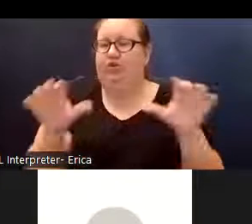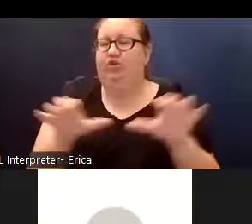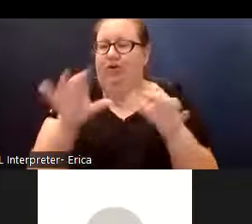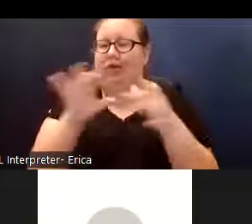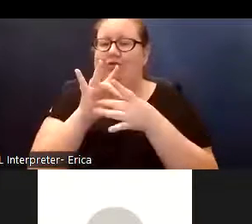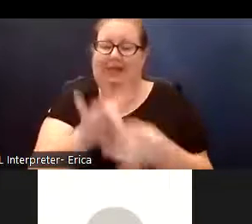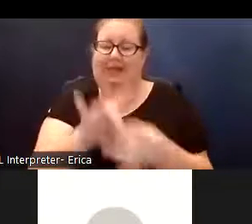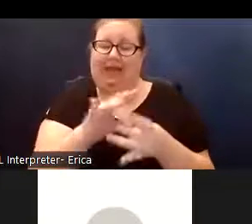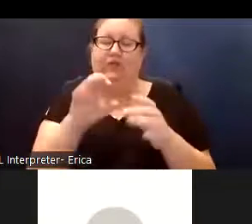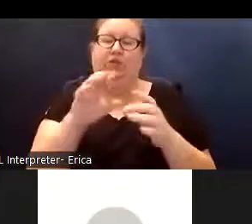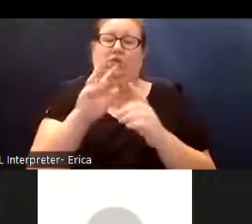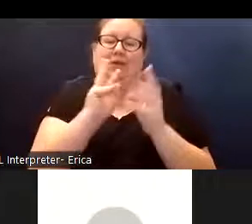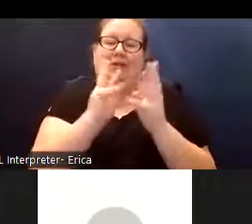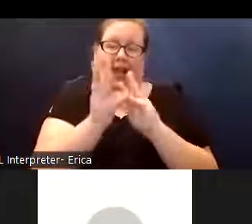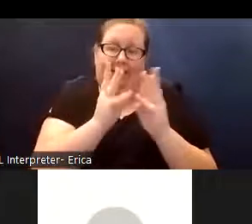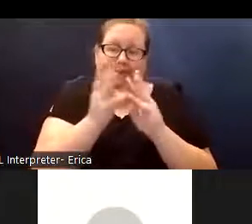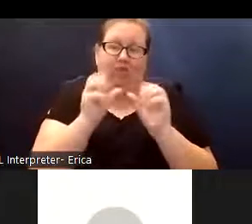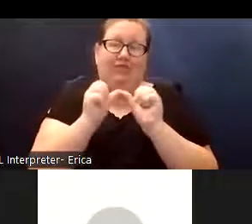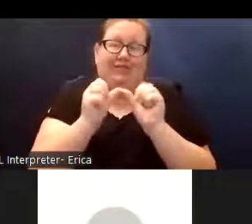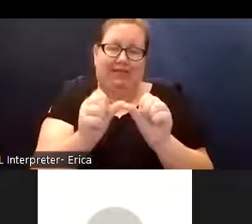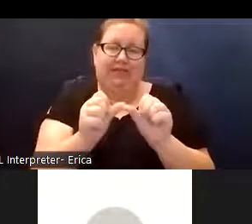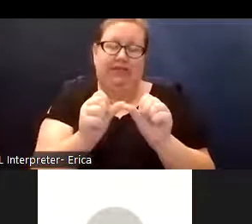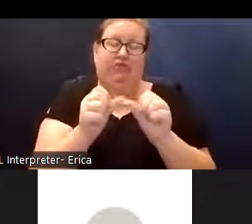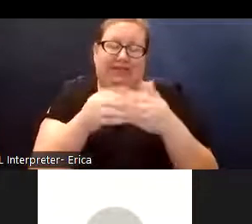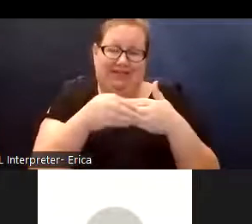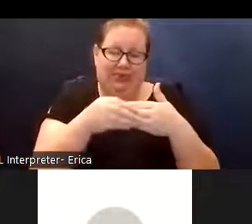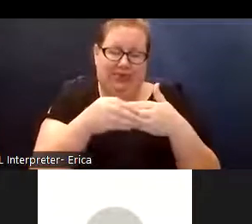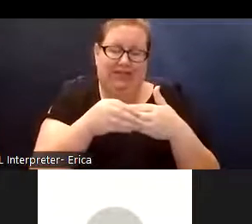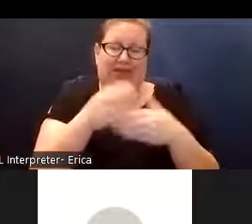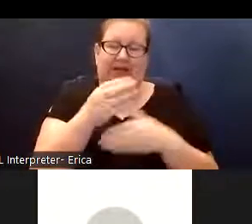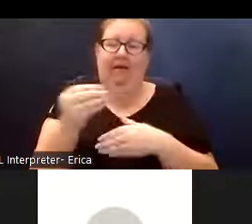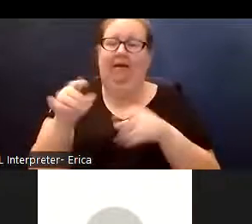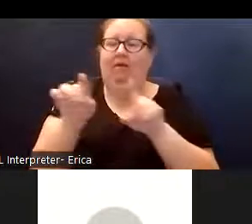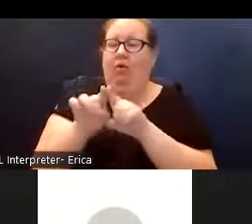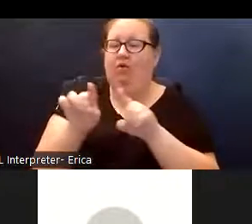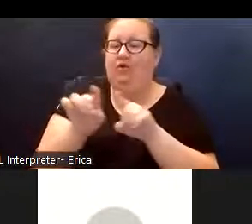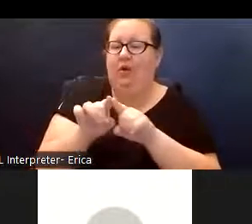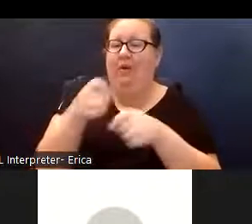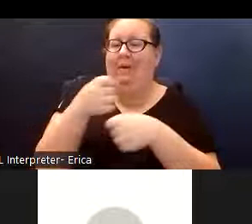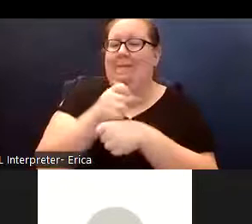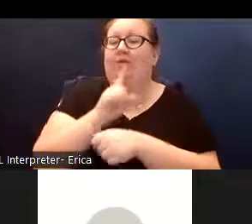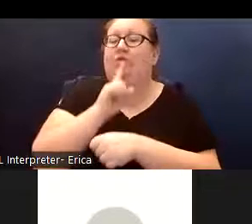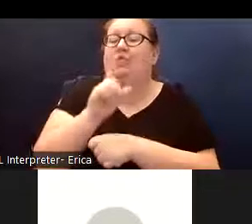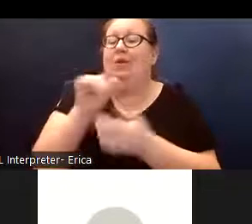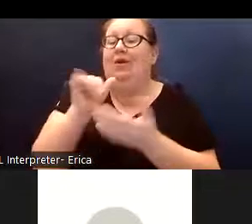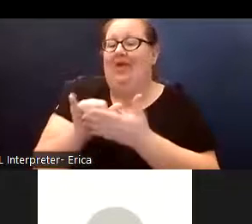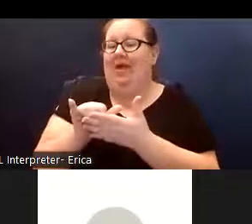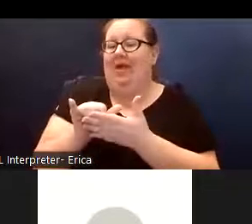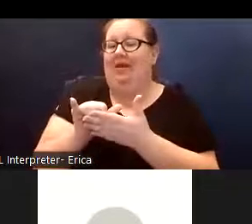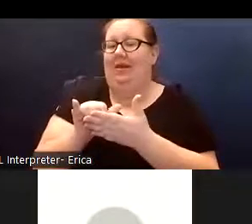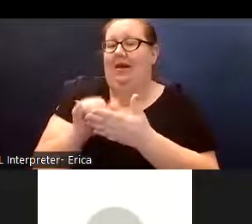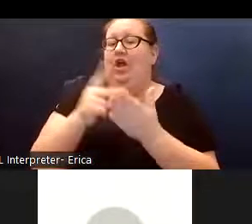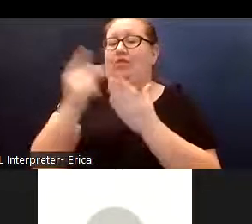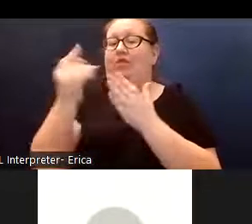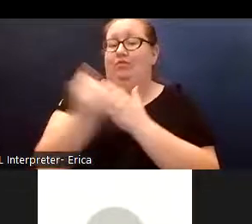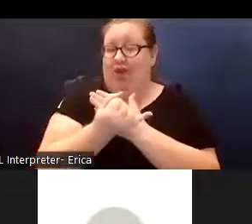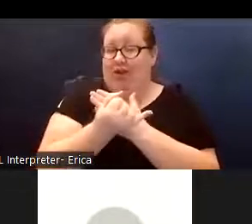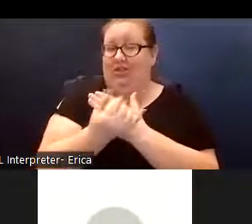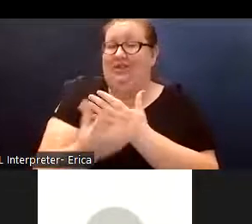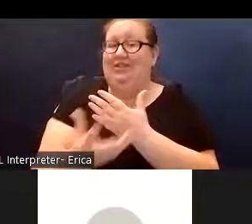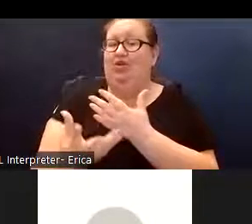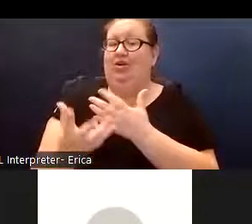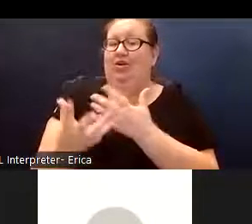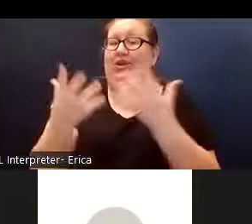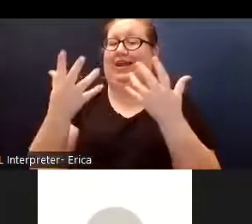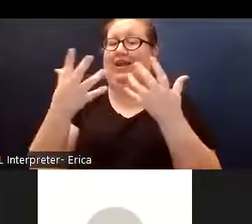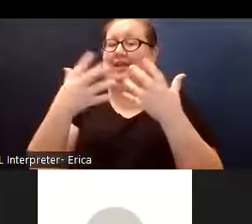to climate resiliency, and also making sure that projects are integrated